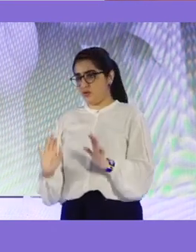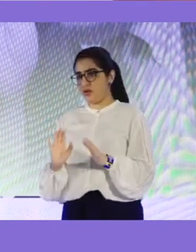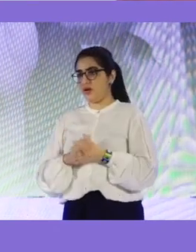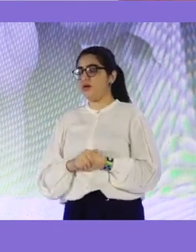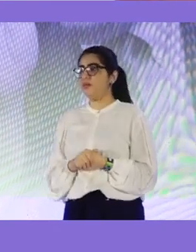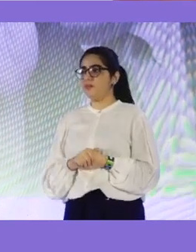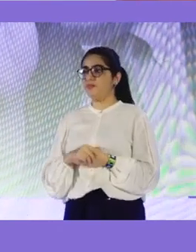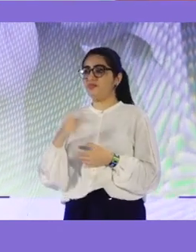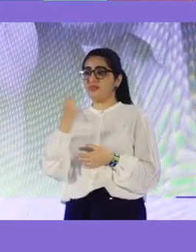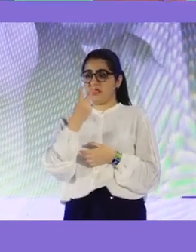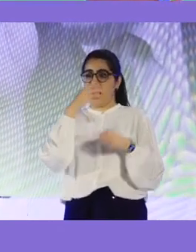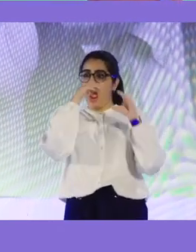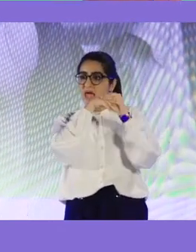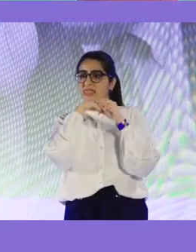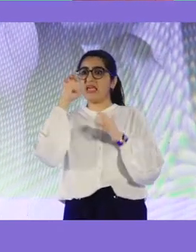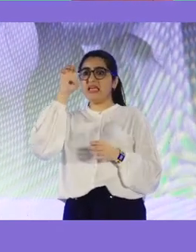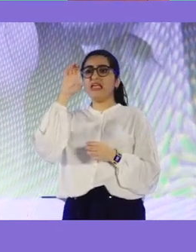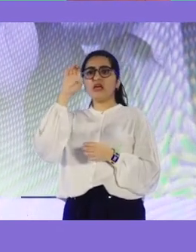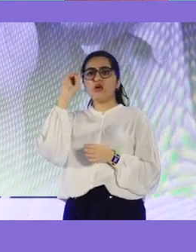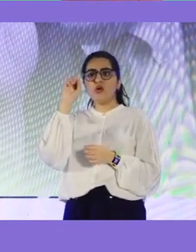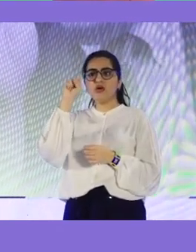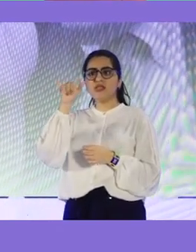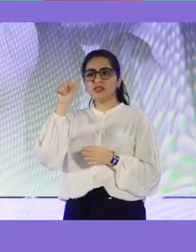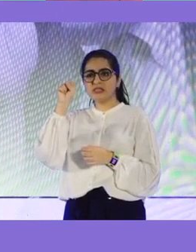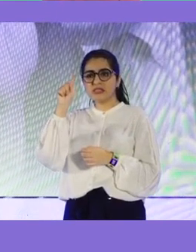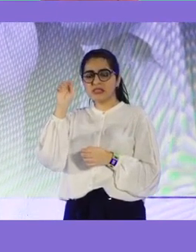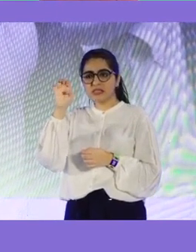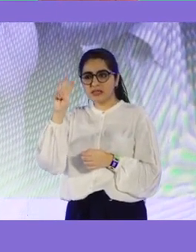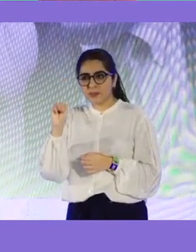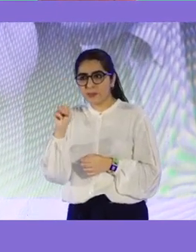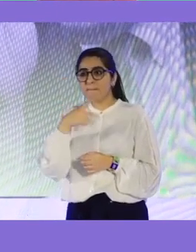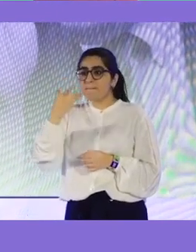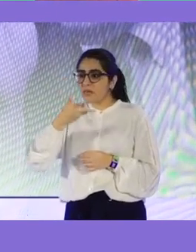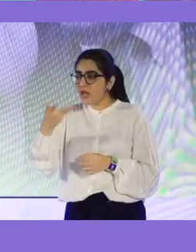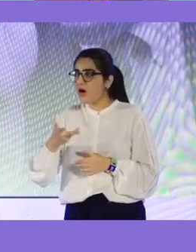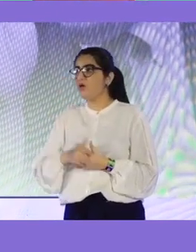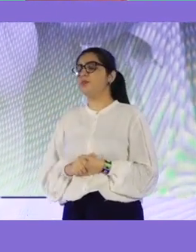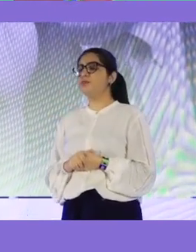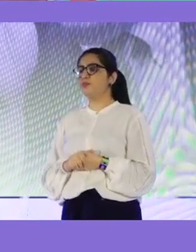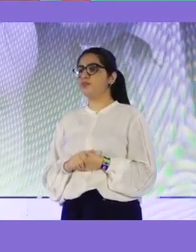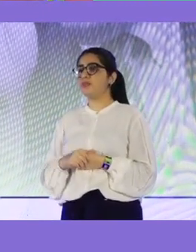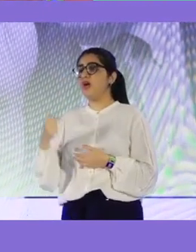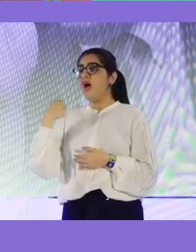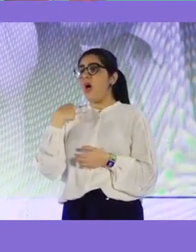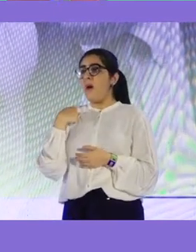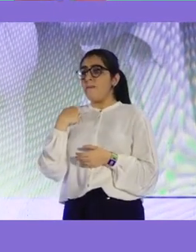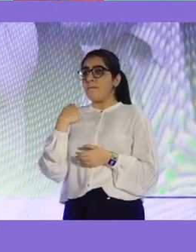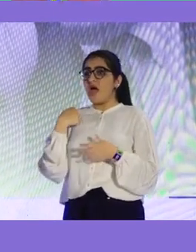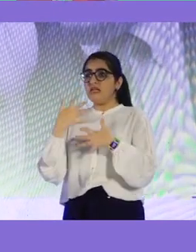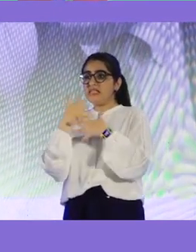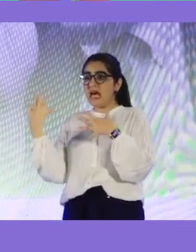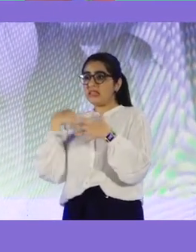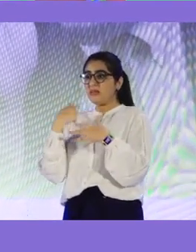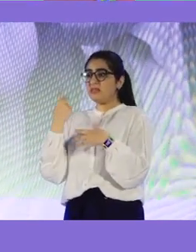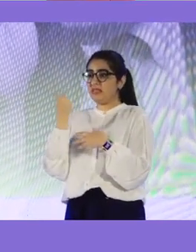happen within ecosystems, and that's the other Pakistan that I want to highlight. Just bear with me. Again, I hope I'm not abusing your